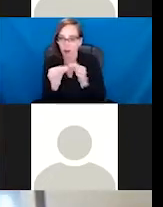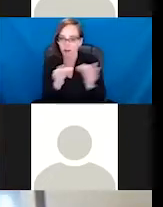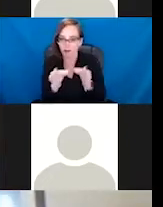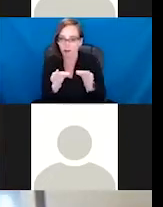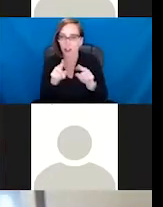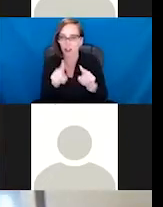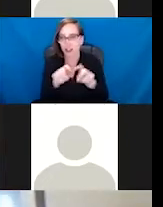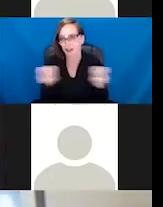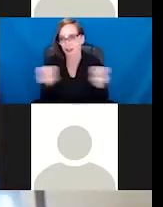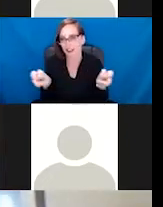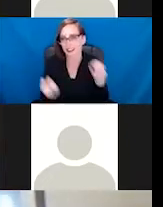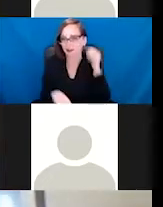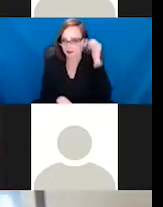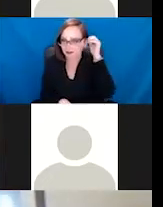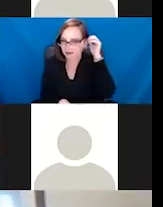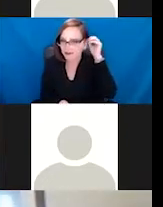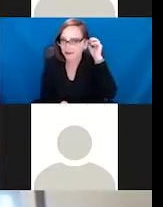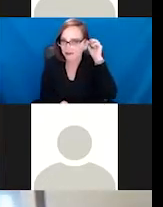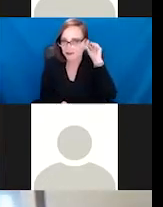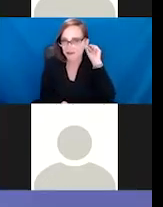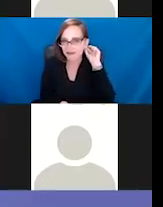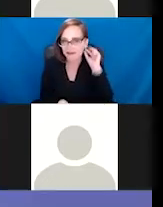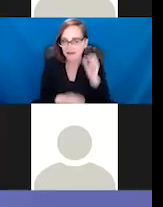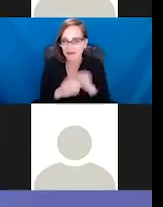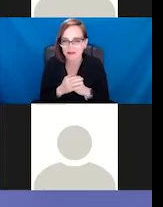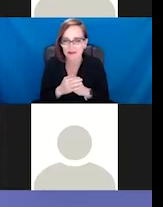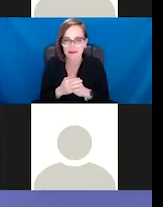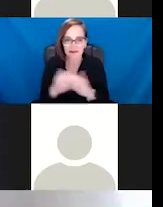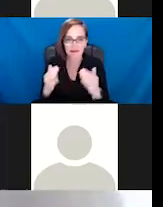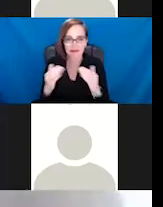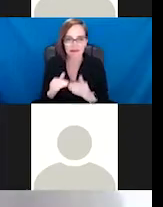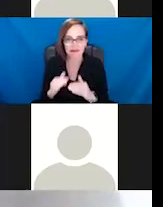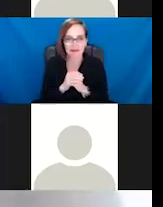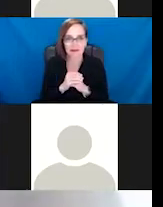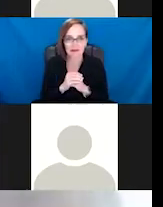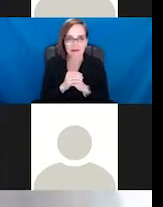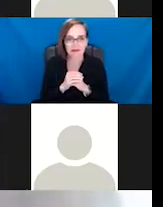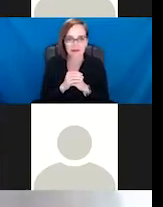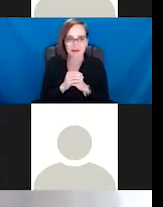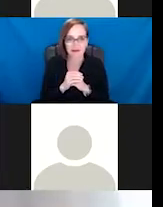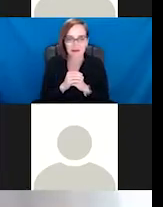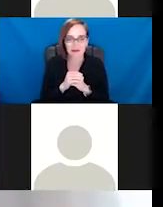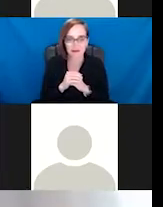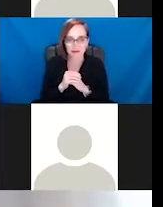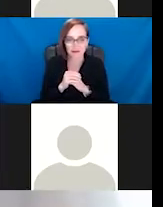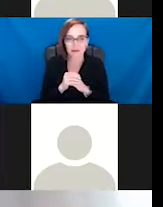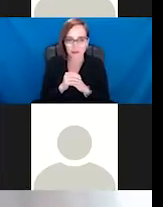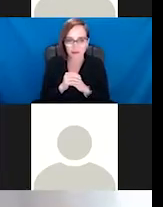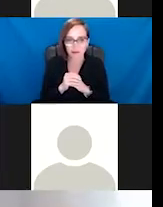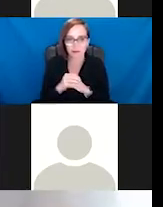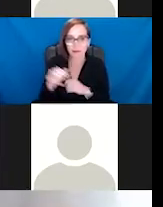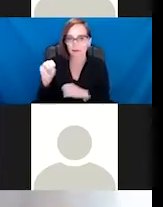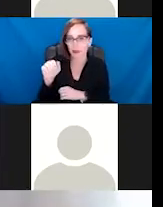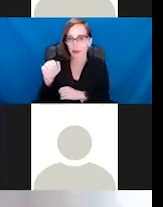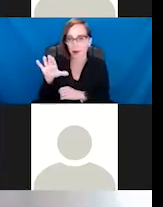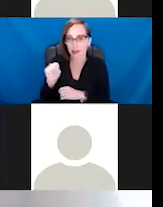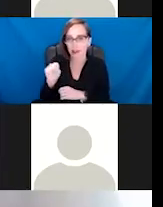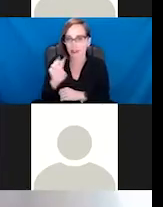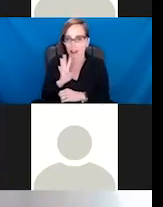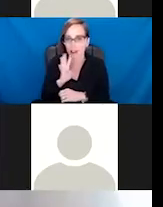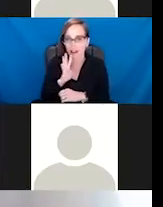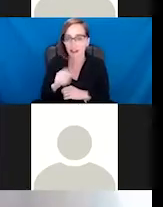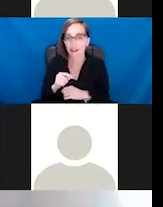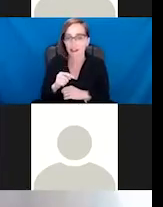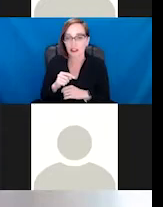Other Squads don't fail. Paul, I'm thinking about this, and that last point that just says addressing multiple